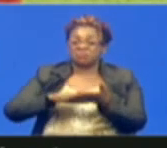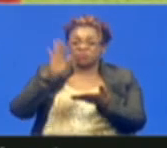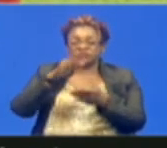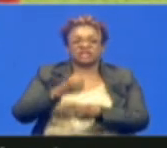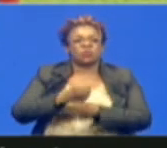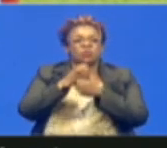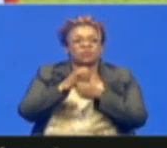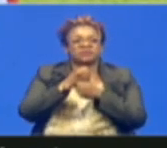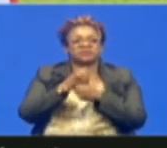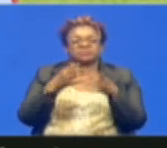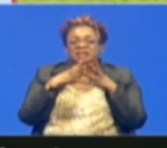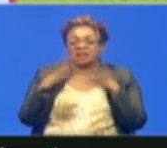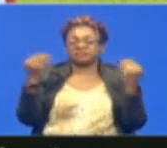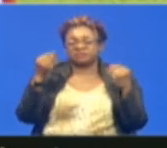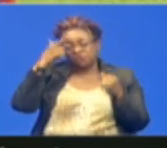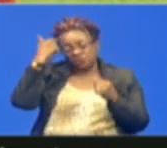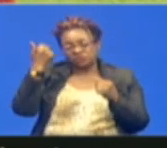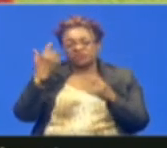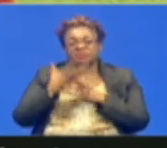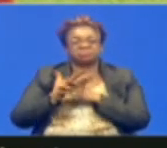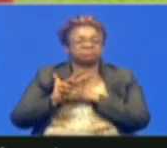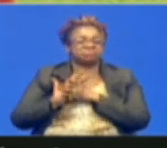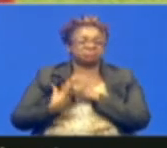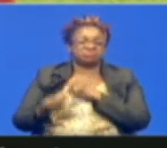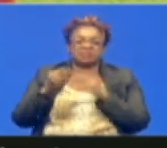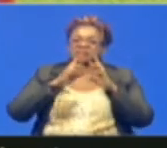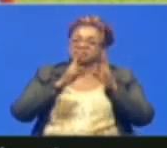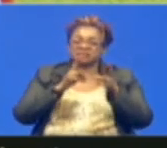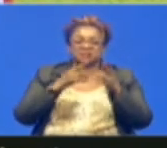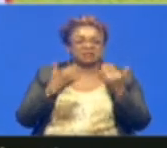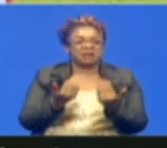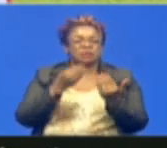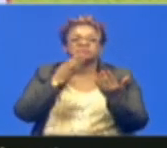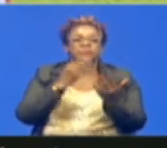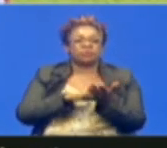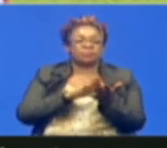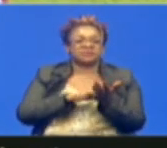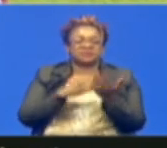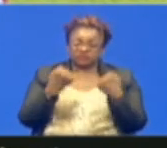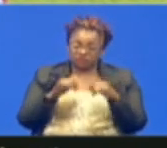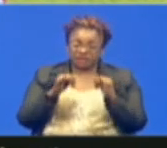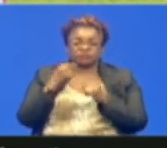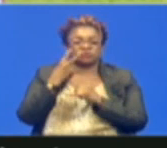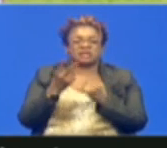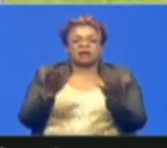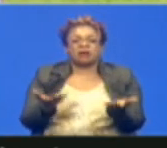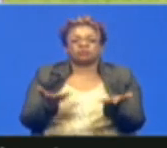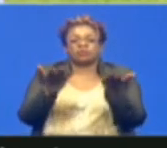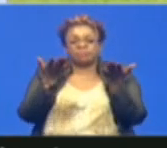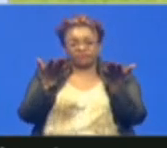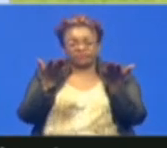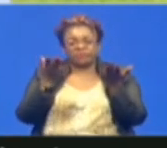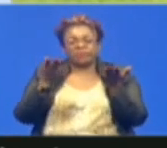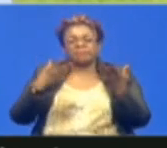downcast following the depressing results, the national airline has one promise, that it is looking at improving its passengers'